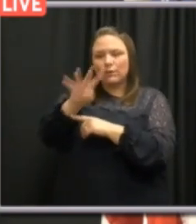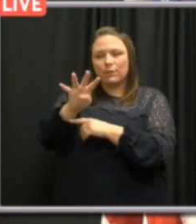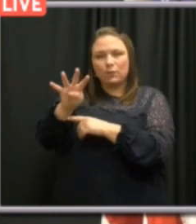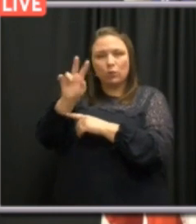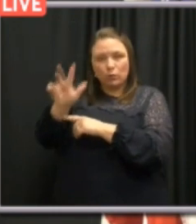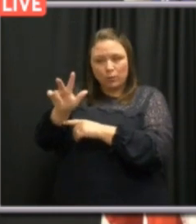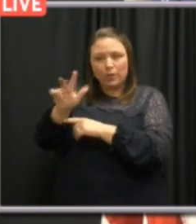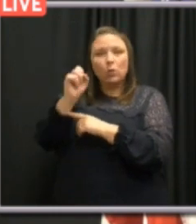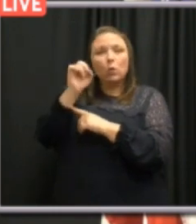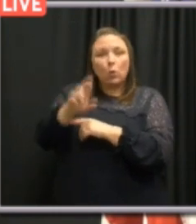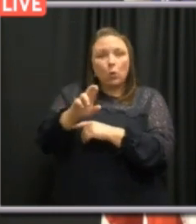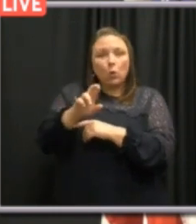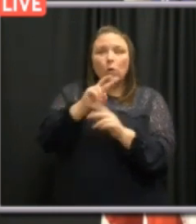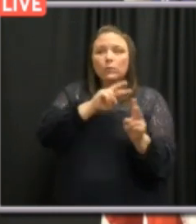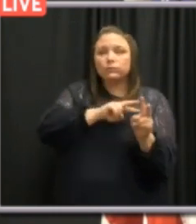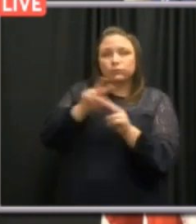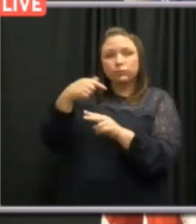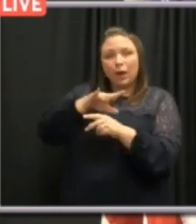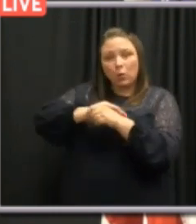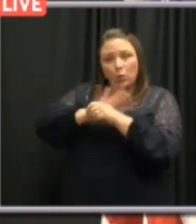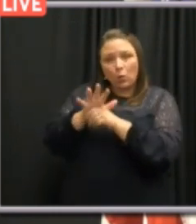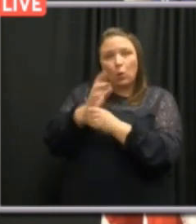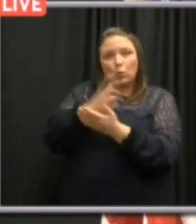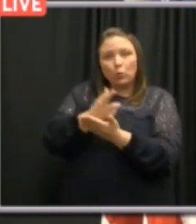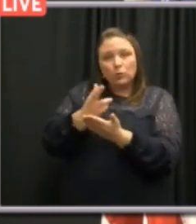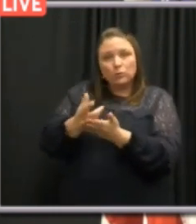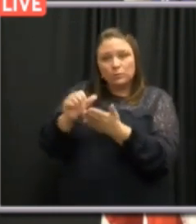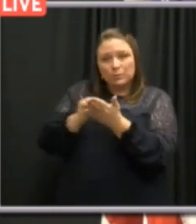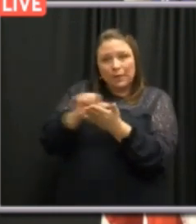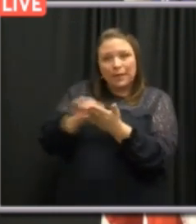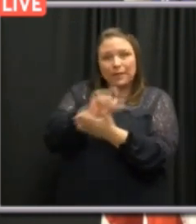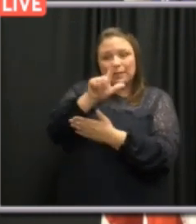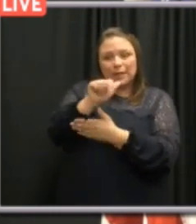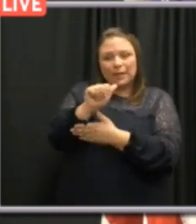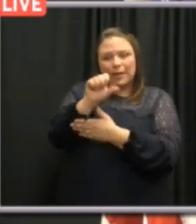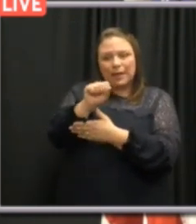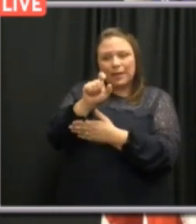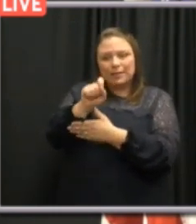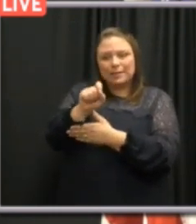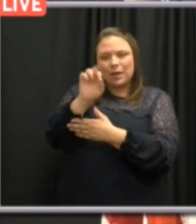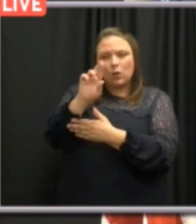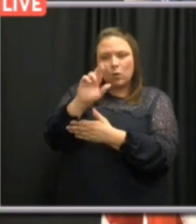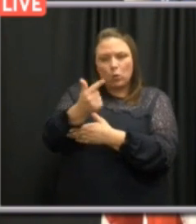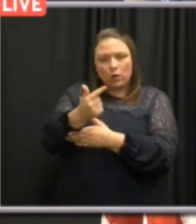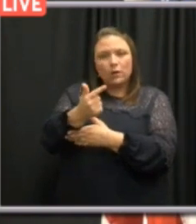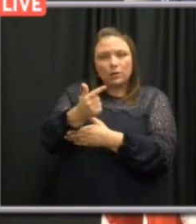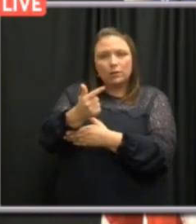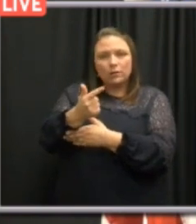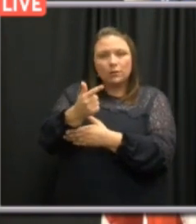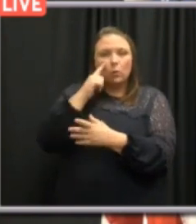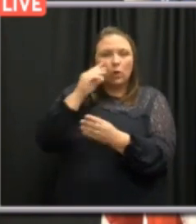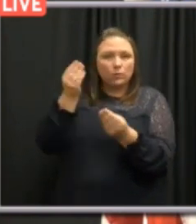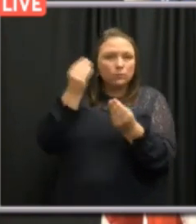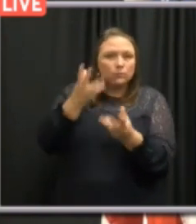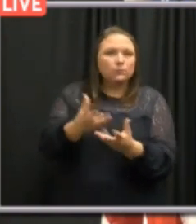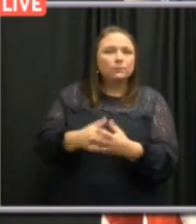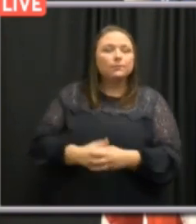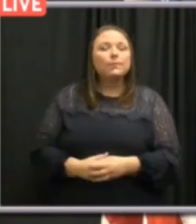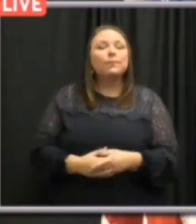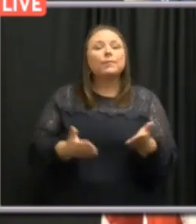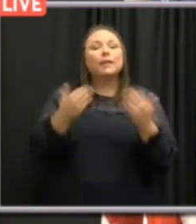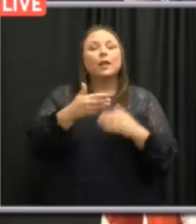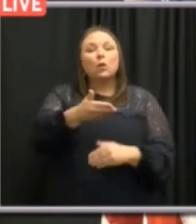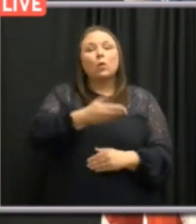1-800-238-1443 or go to our COVID-19 resource page at las.org to learn more. I'd now like to